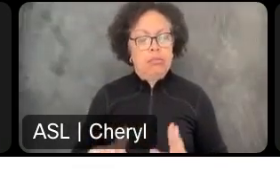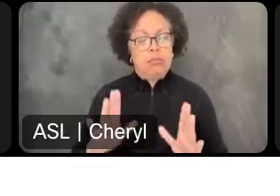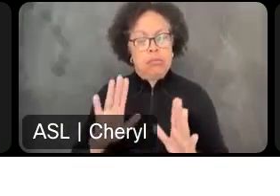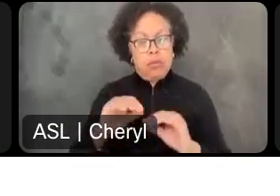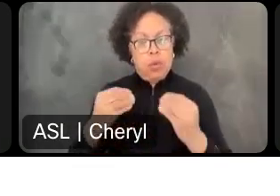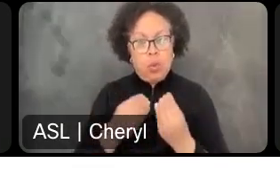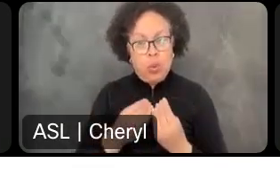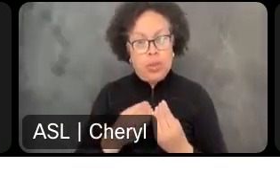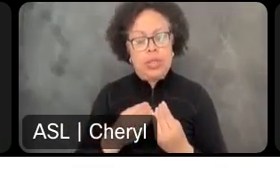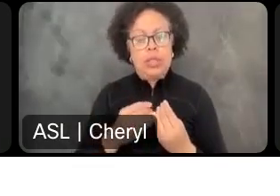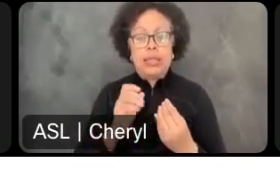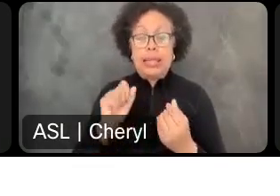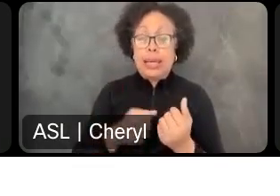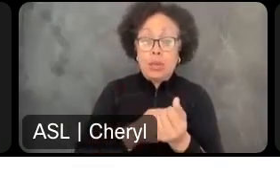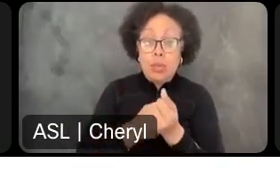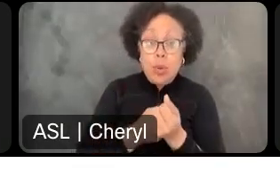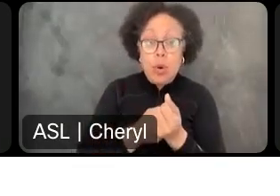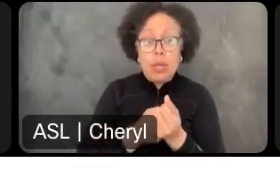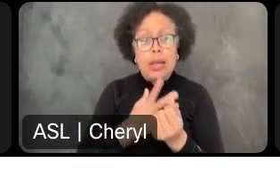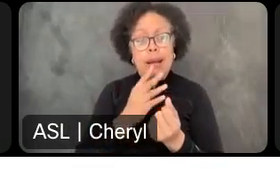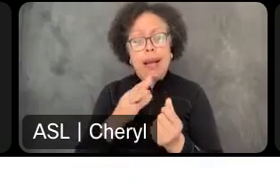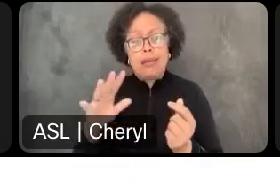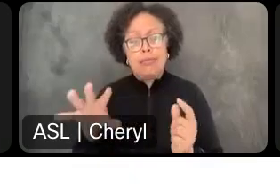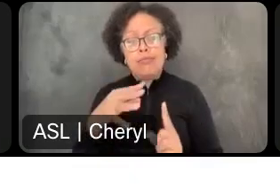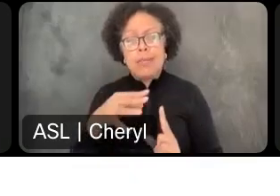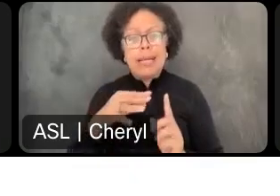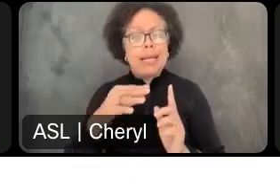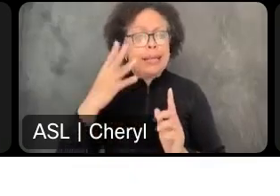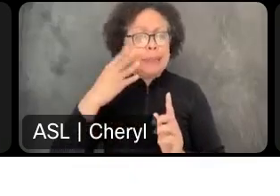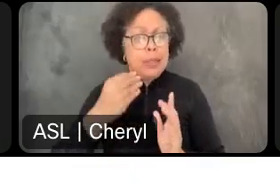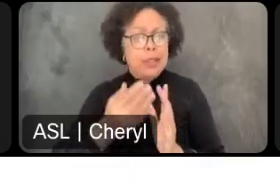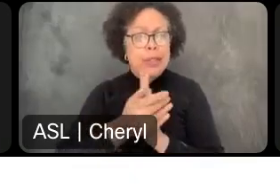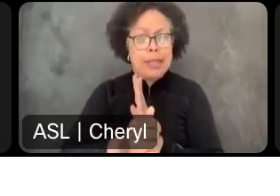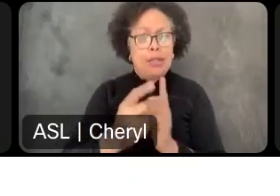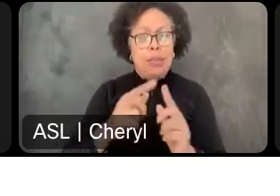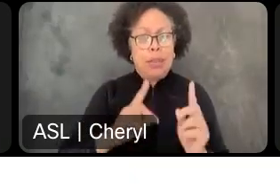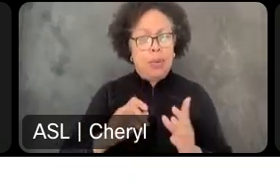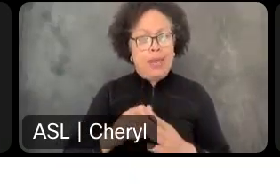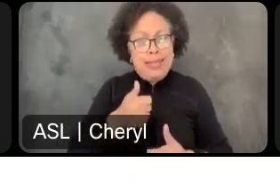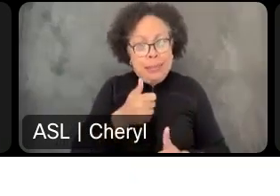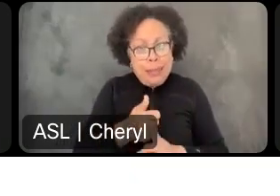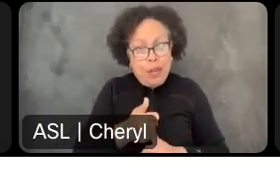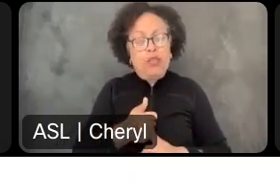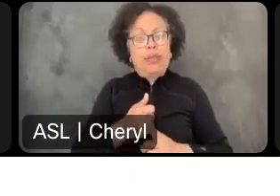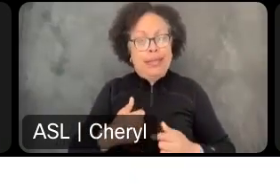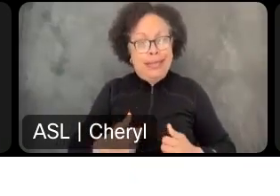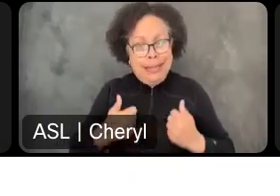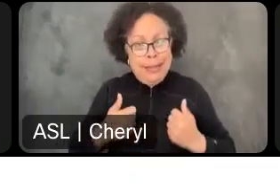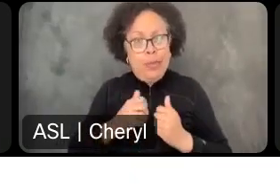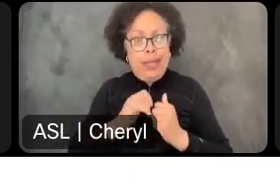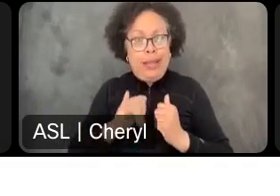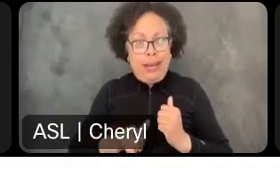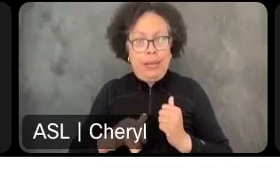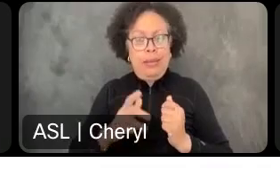Organizations can support and highlight the expertise of those who have lived experience and provide opportunities